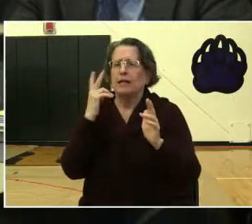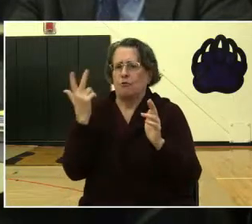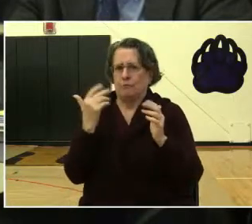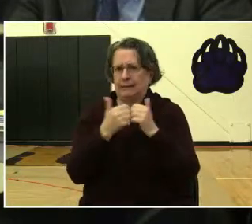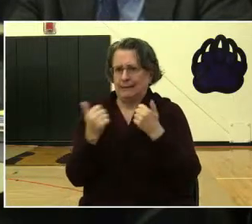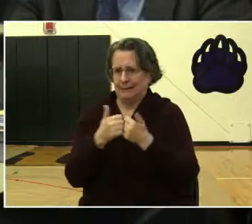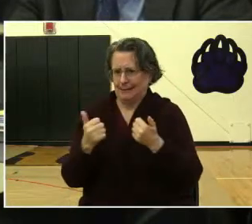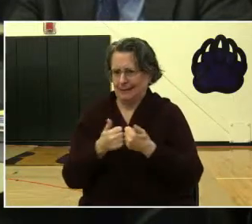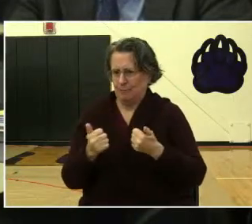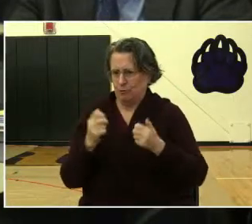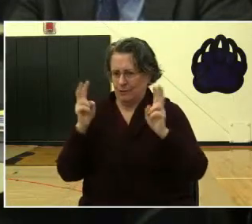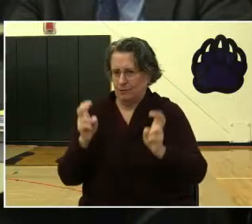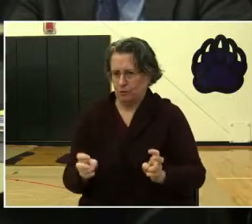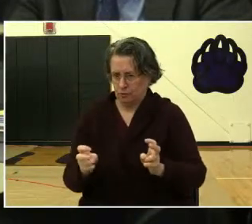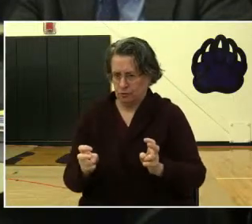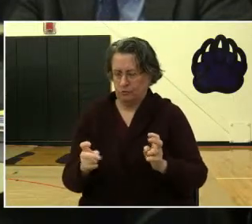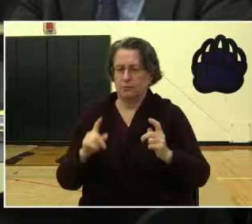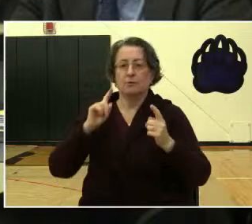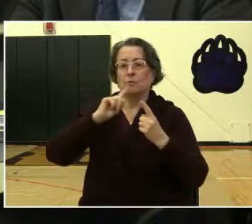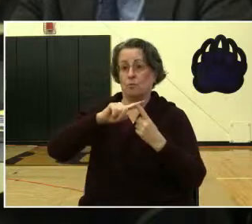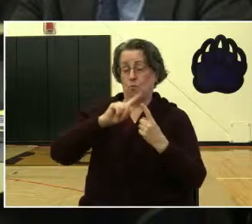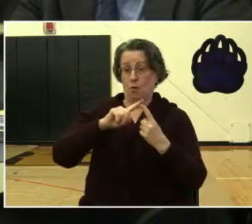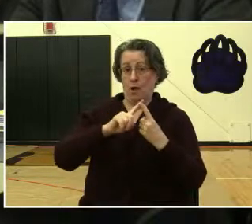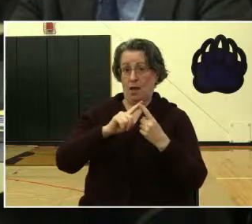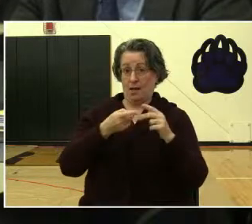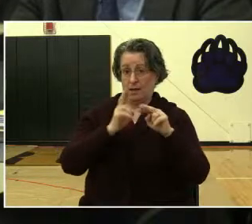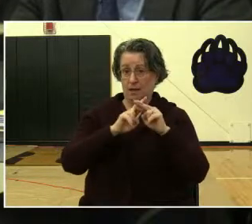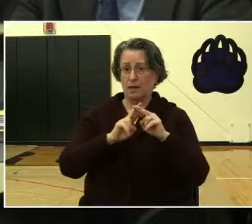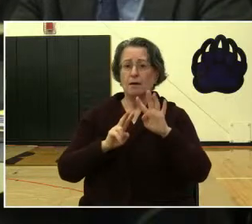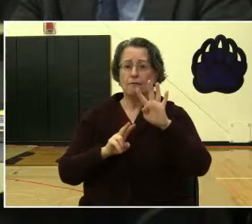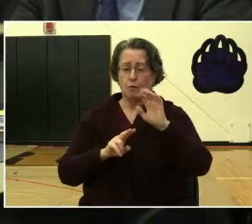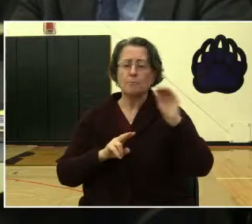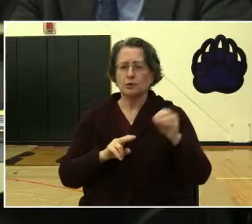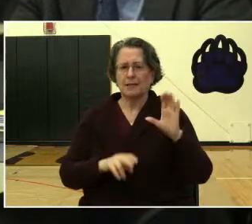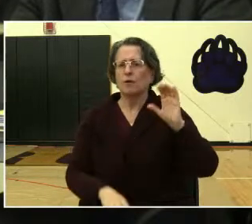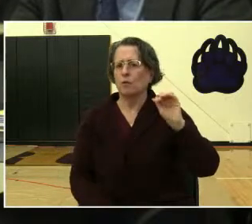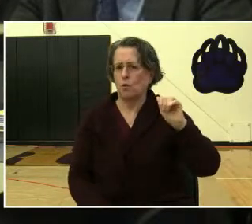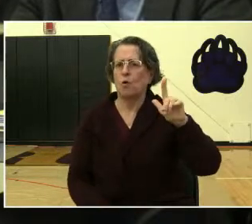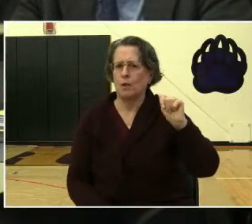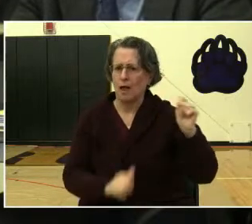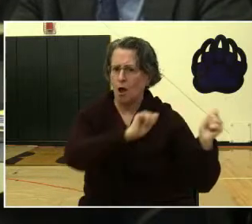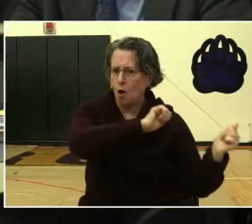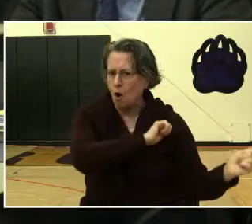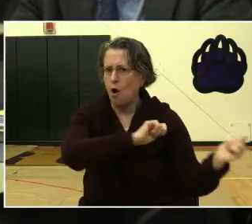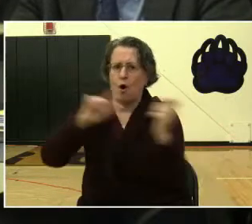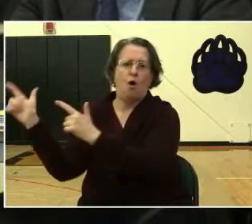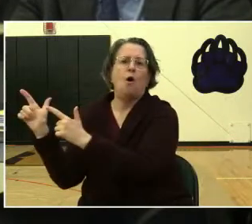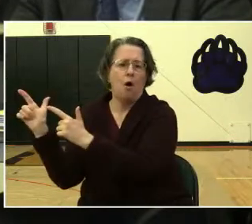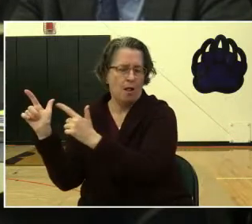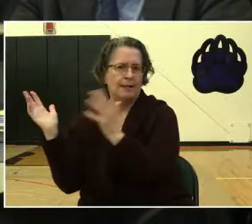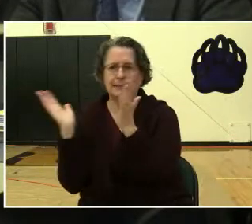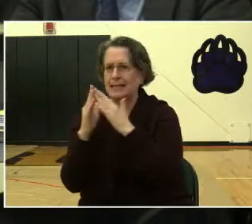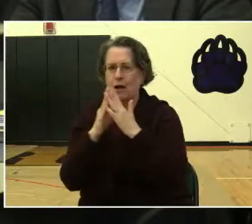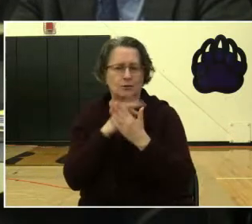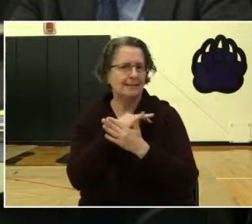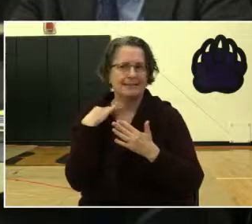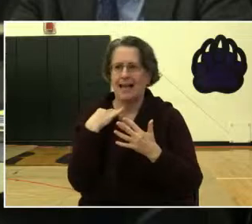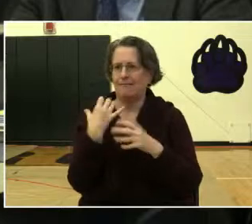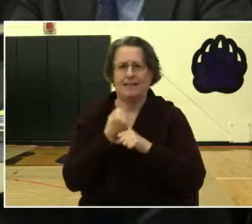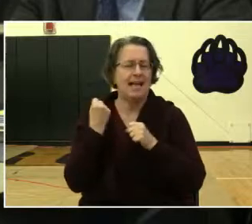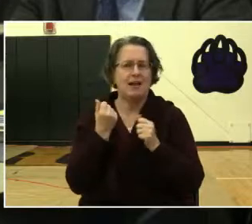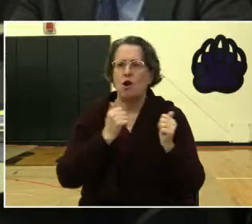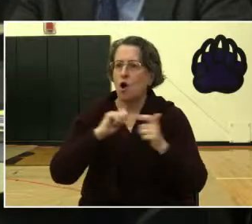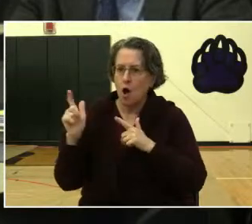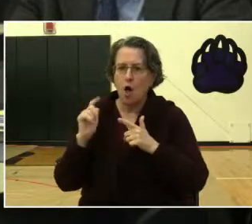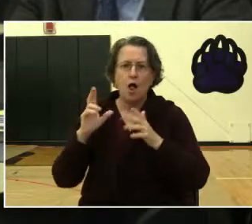things one is just the 4% Cola increase that all Town employees are going to get if they are